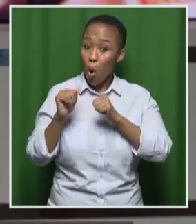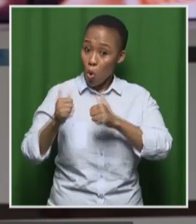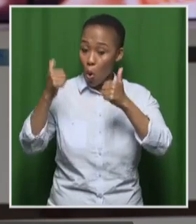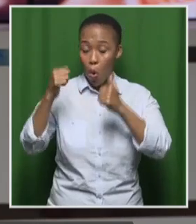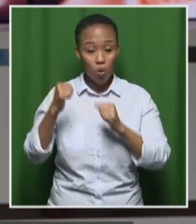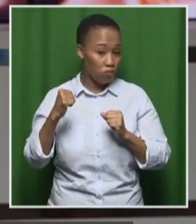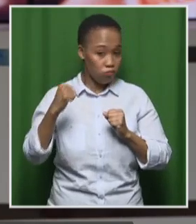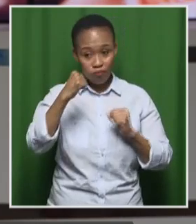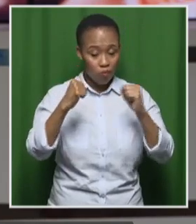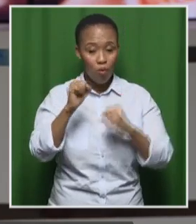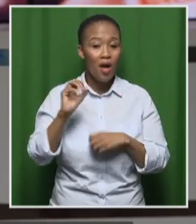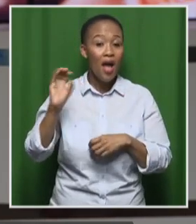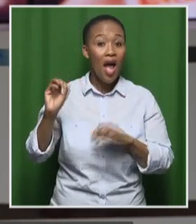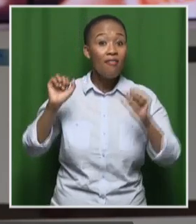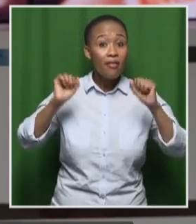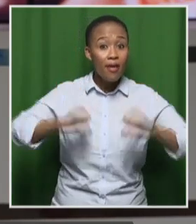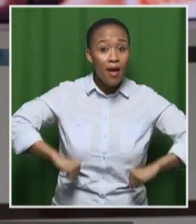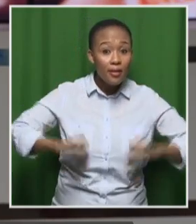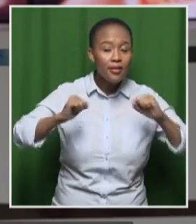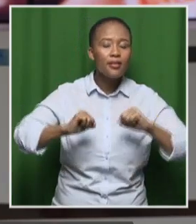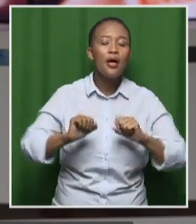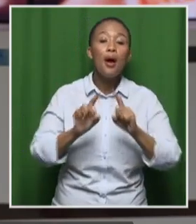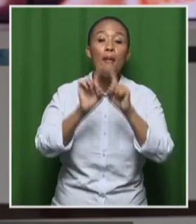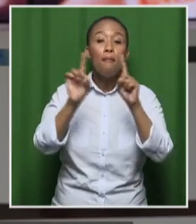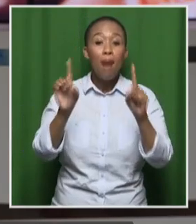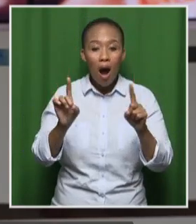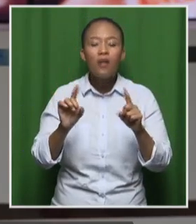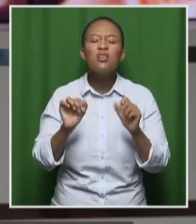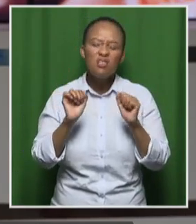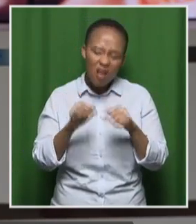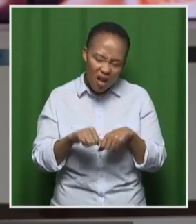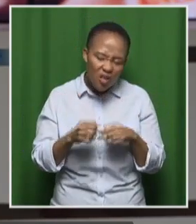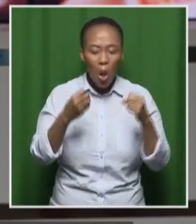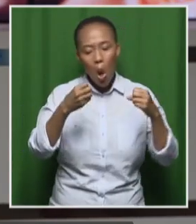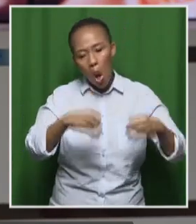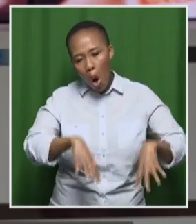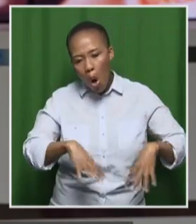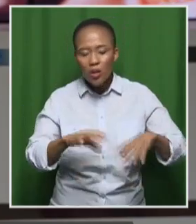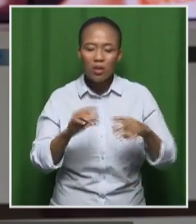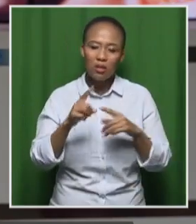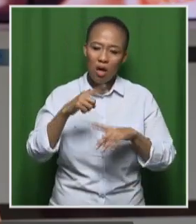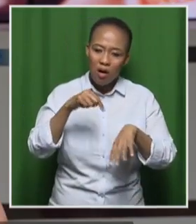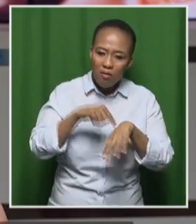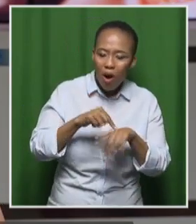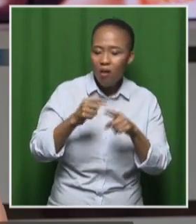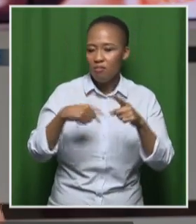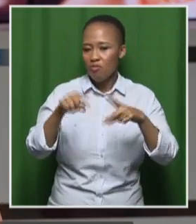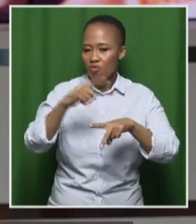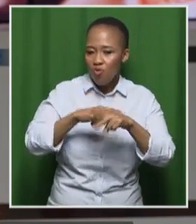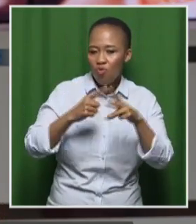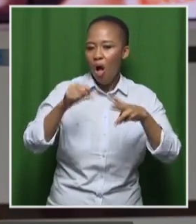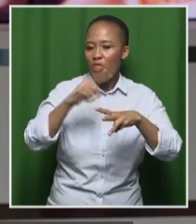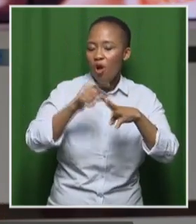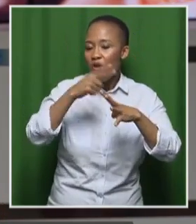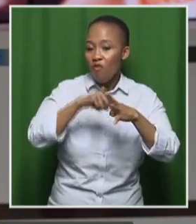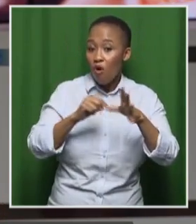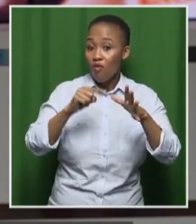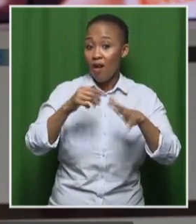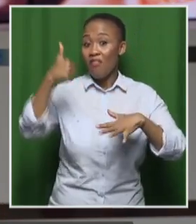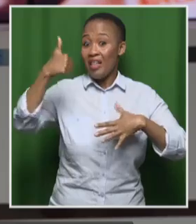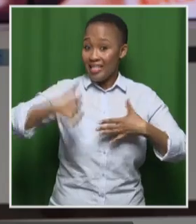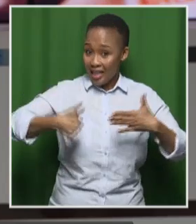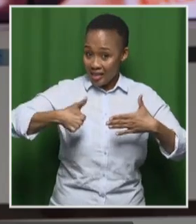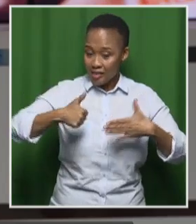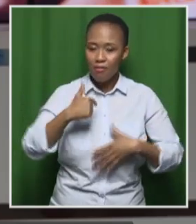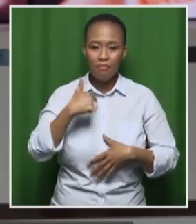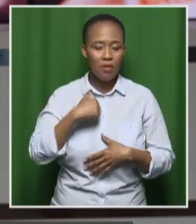lot of punches, we were still very effective in losing those rounds. So after 6 rounds, I figured that it's either level, but in my mind, I'm thinking we